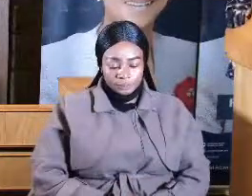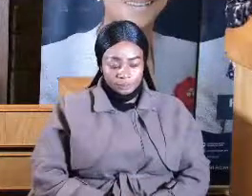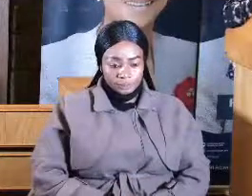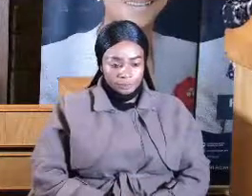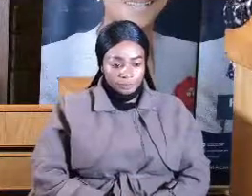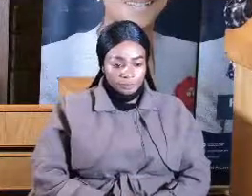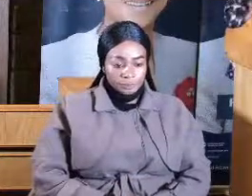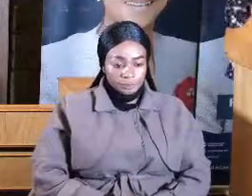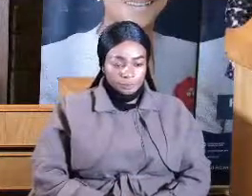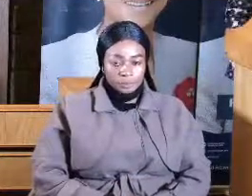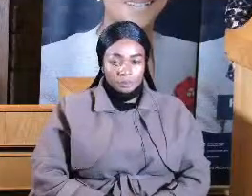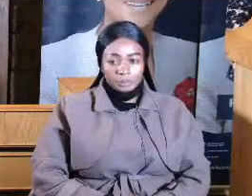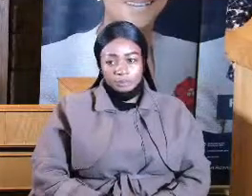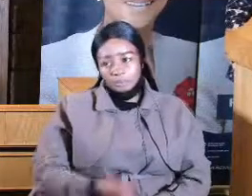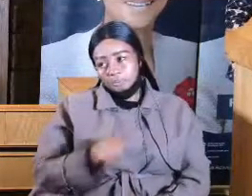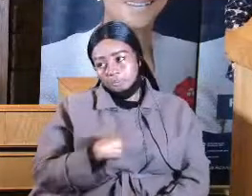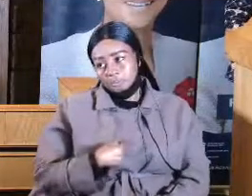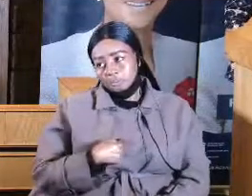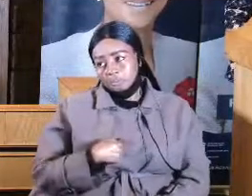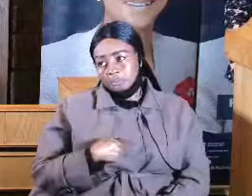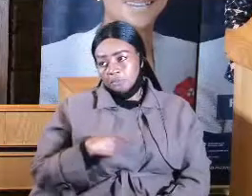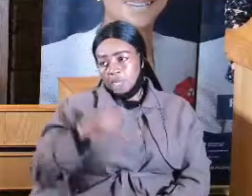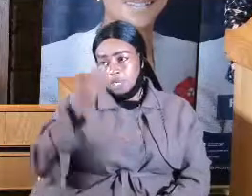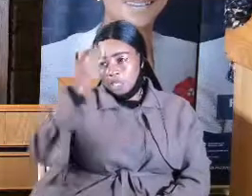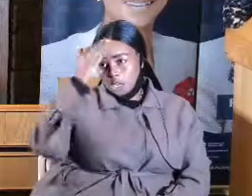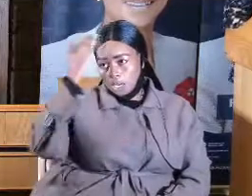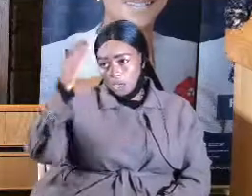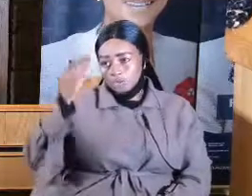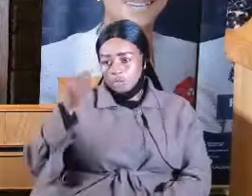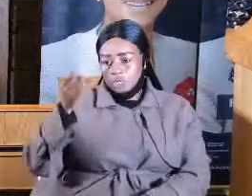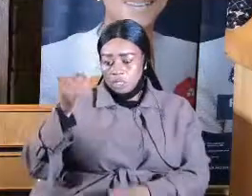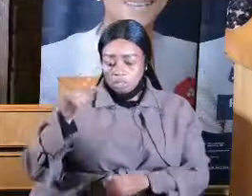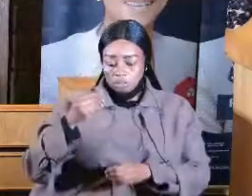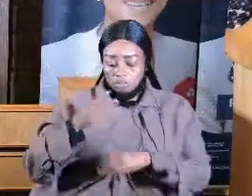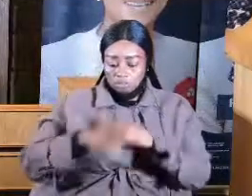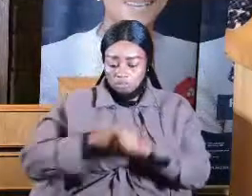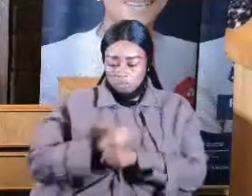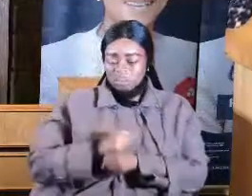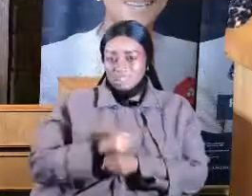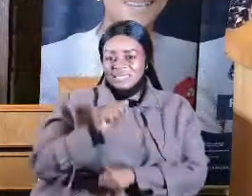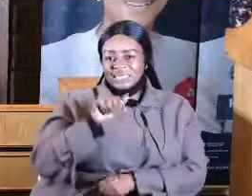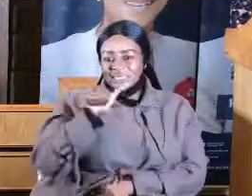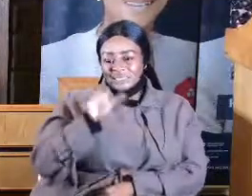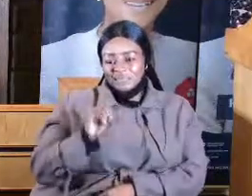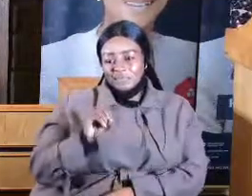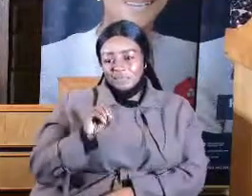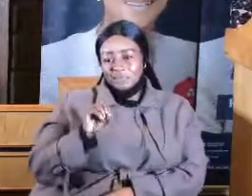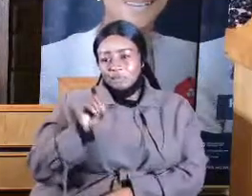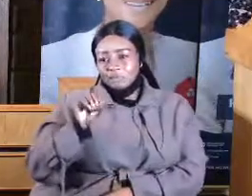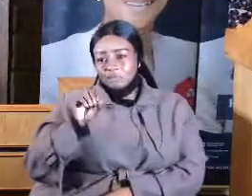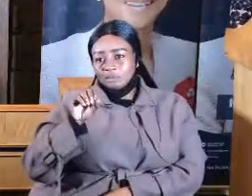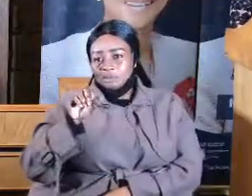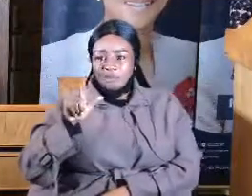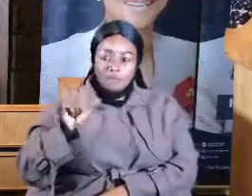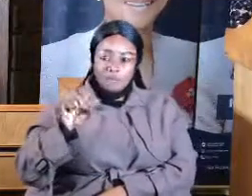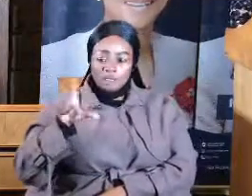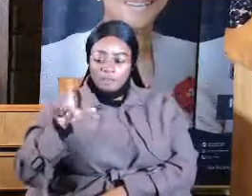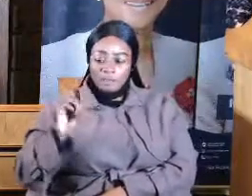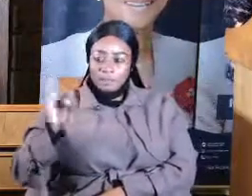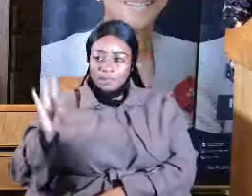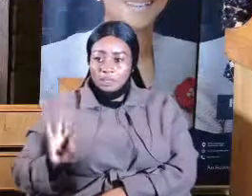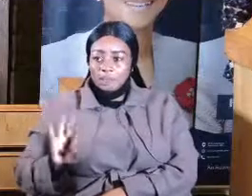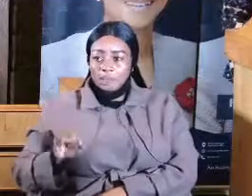From the side of graduates that study law, they come in at about 67%, but the statistics show us that they don't stay in the